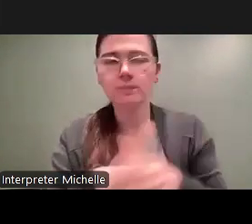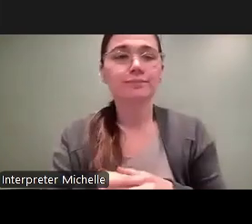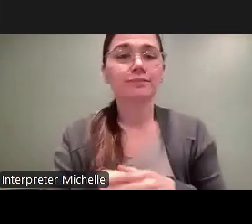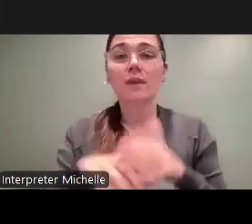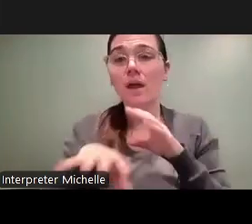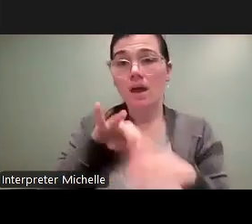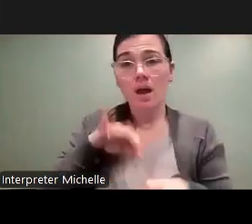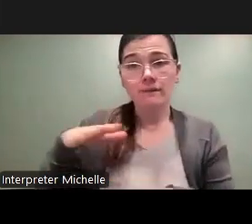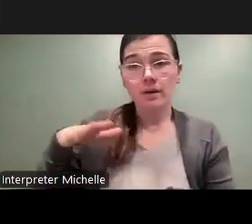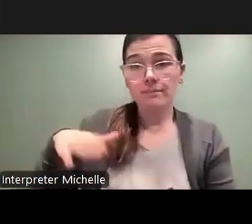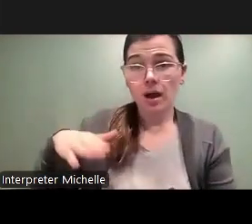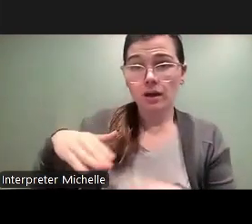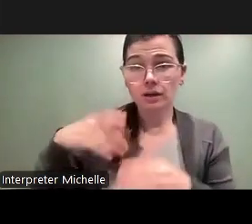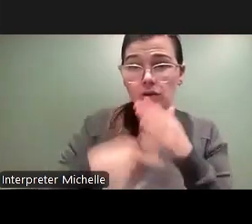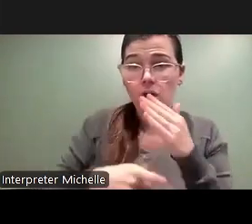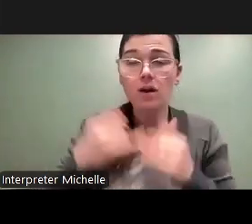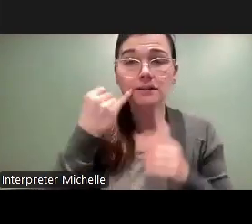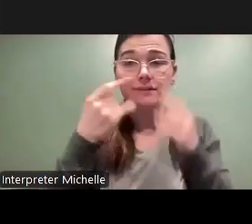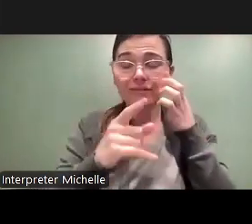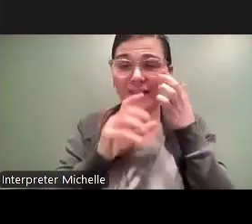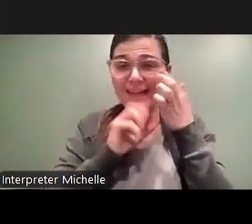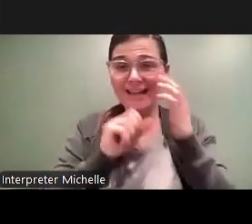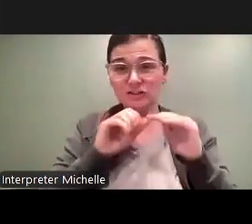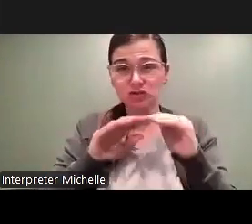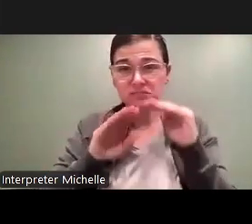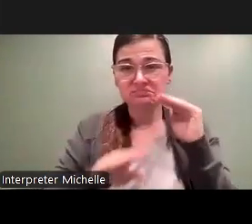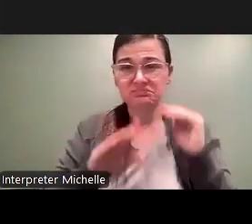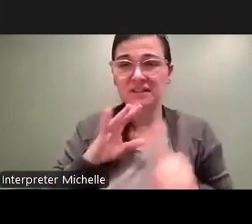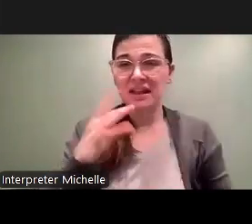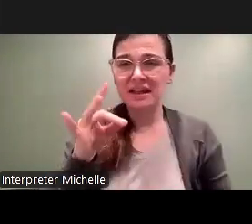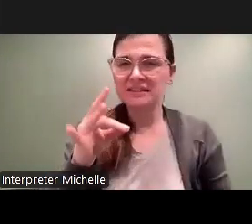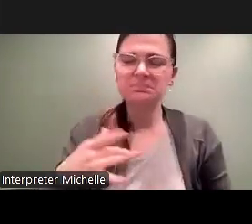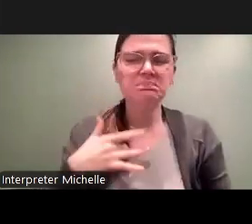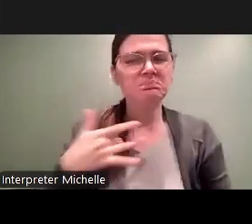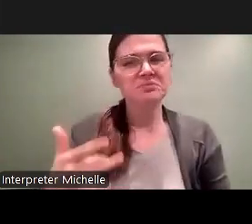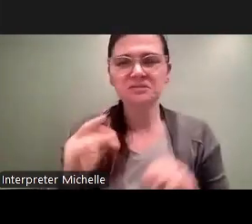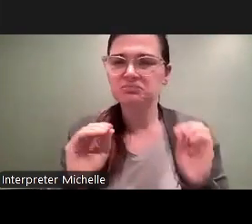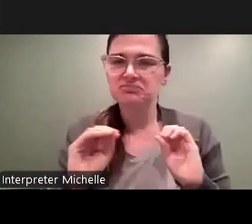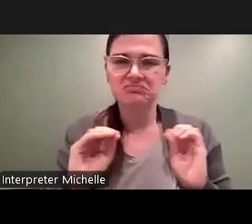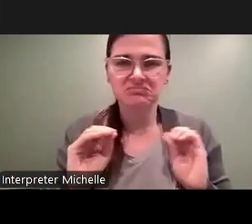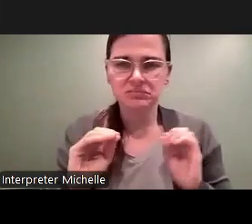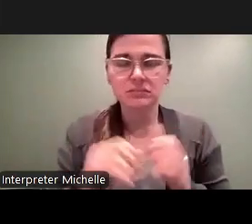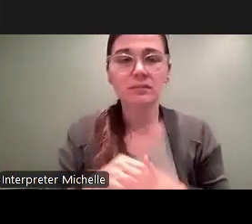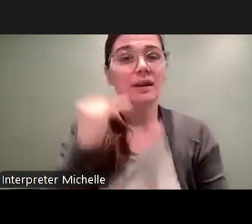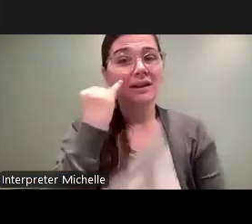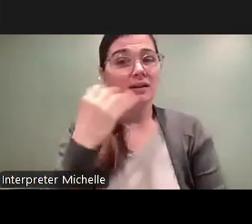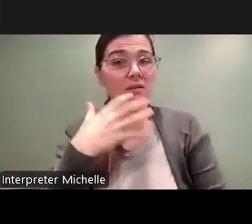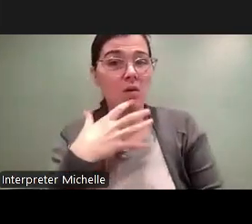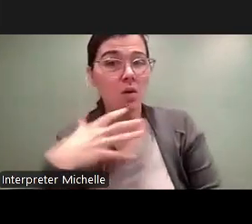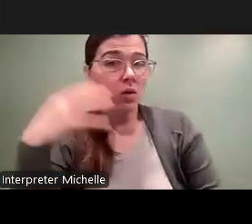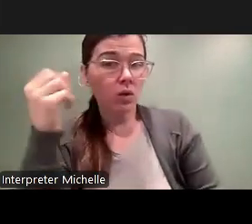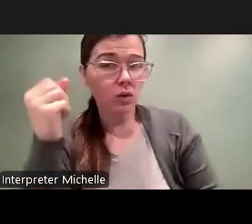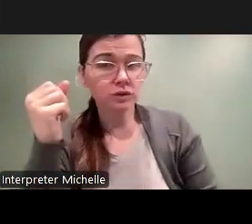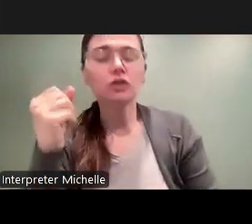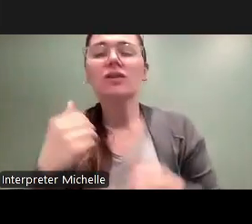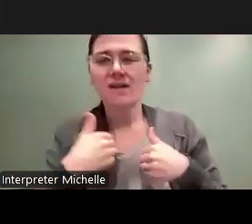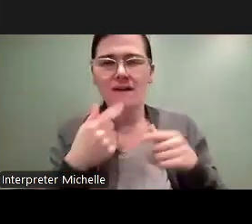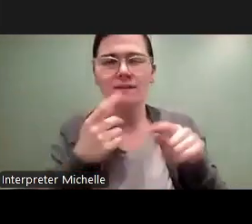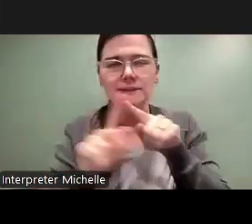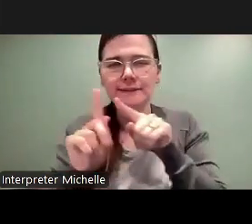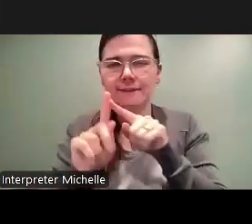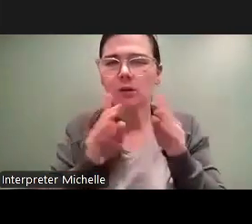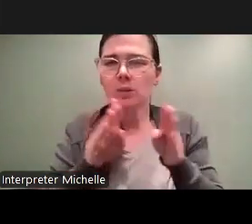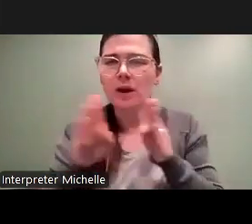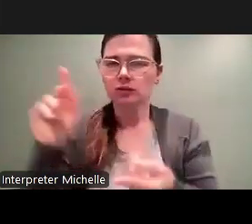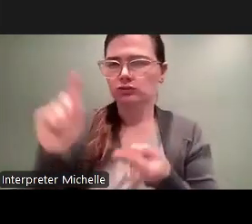there is any. For those who are a bit older, there's various ways to mitigate that cost to be either little or none. And so talk to